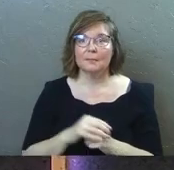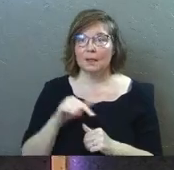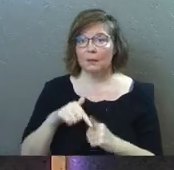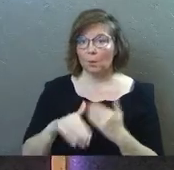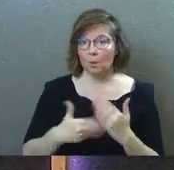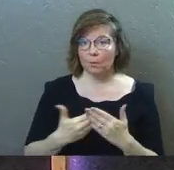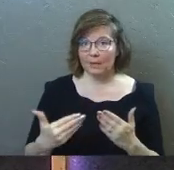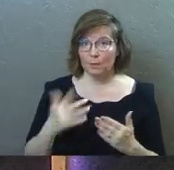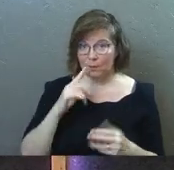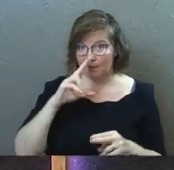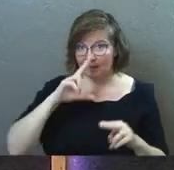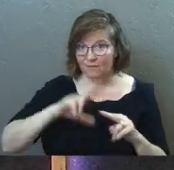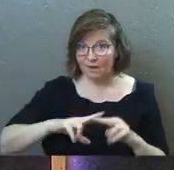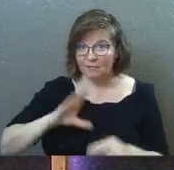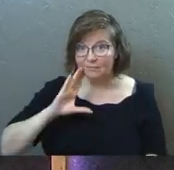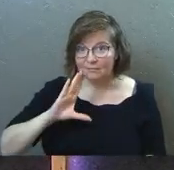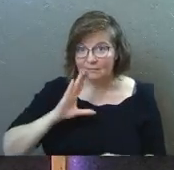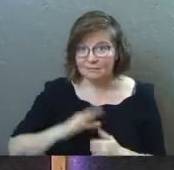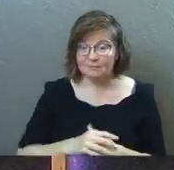This whole thing is going to be fun.